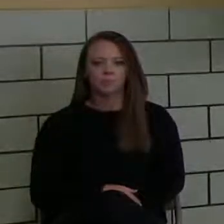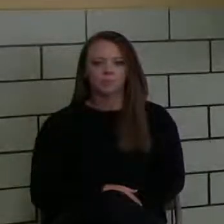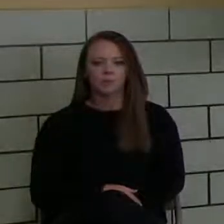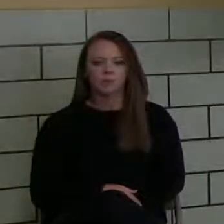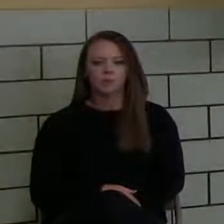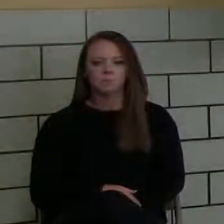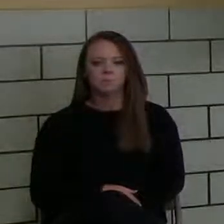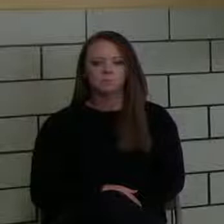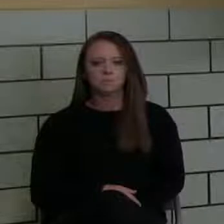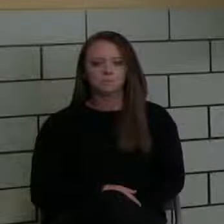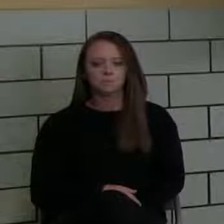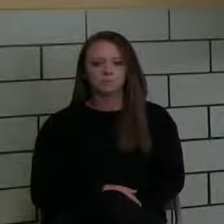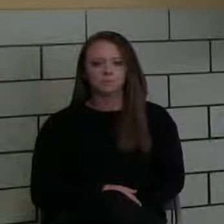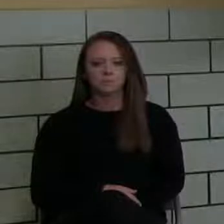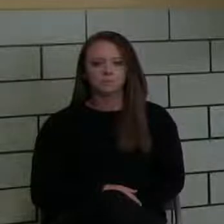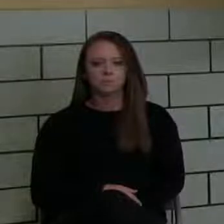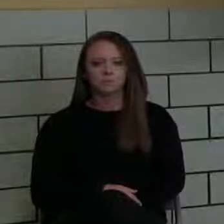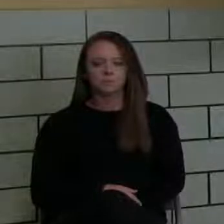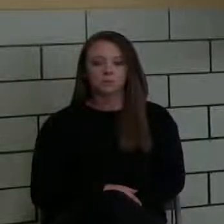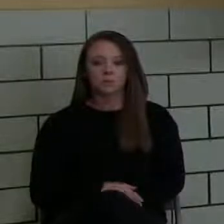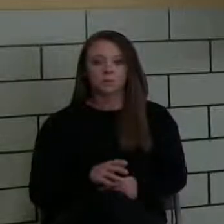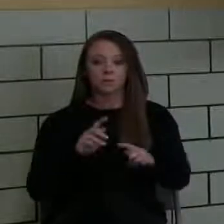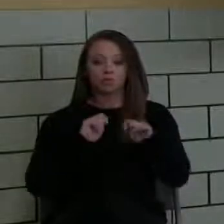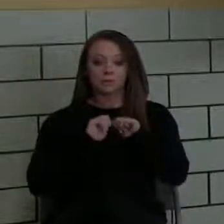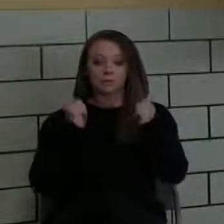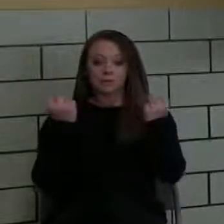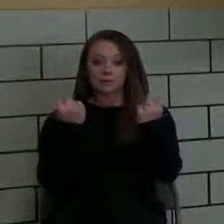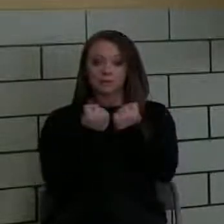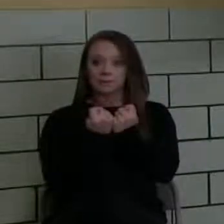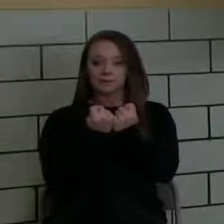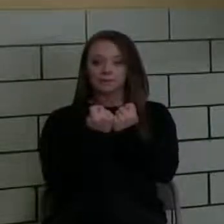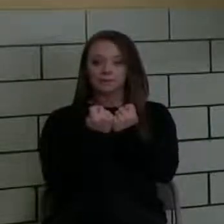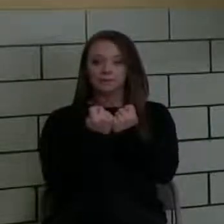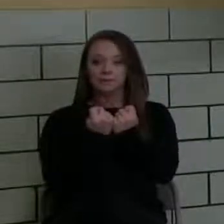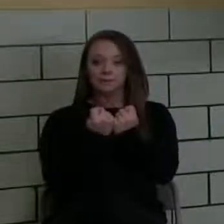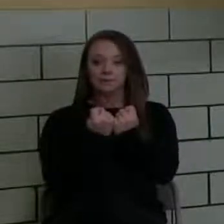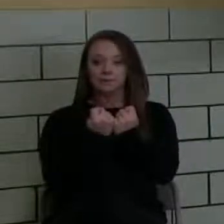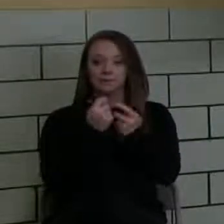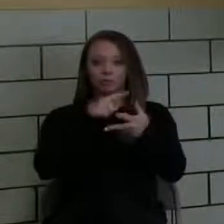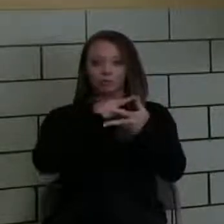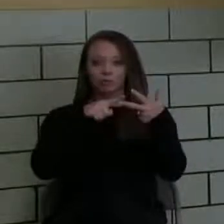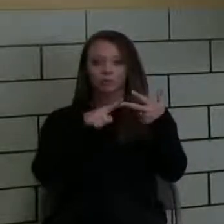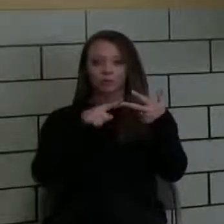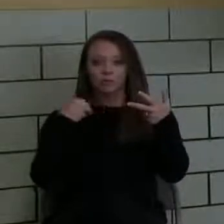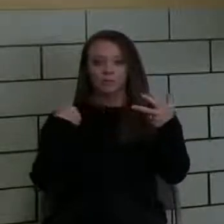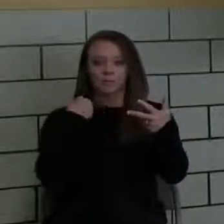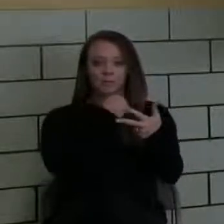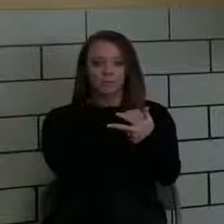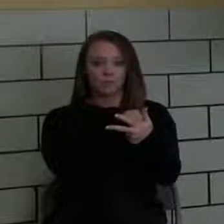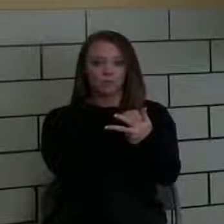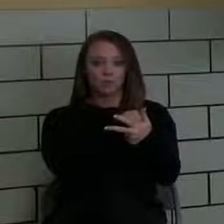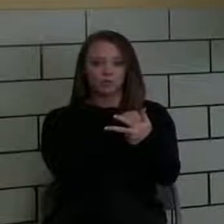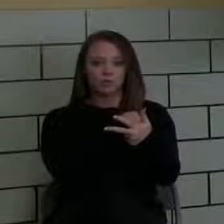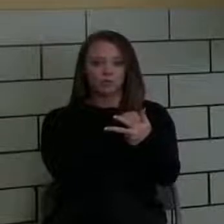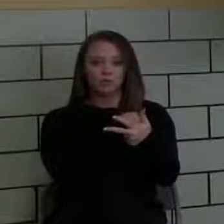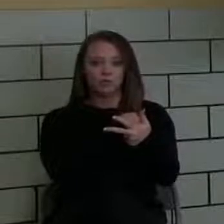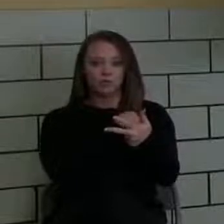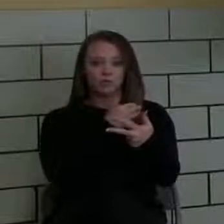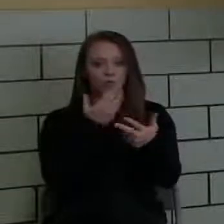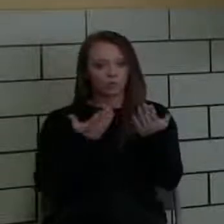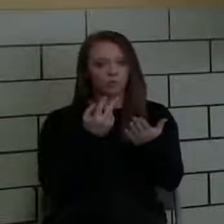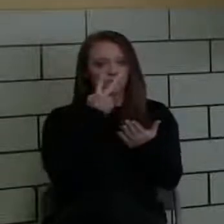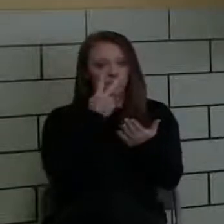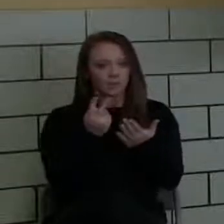project. Okay, so our team, the top 3 members of this team, you've seen probably a lot of us.